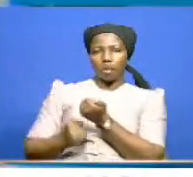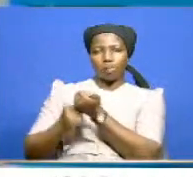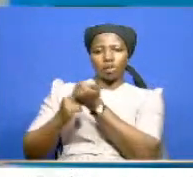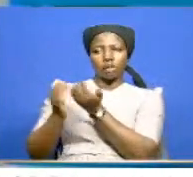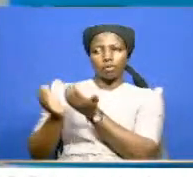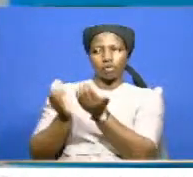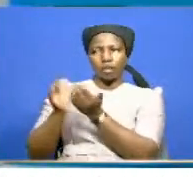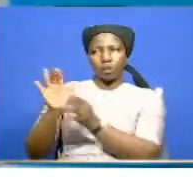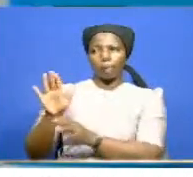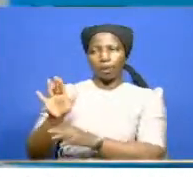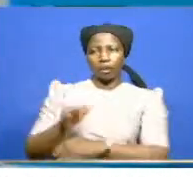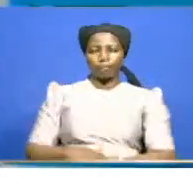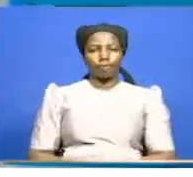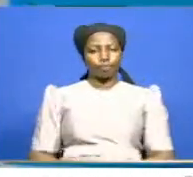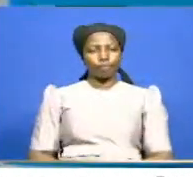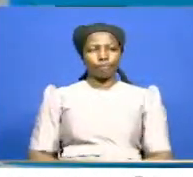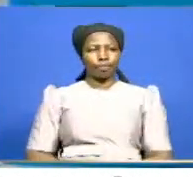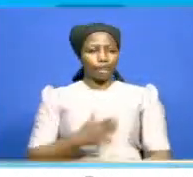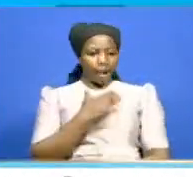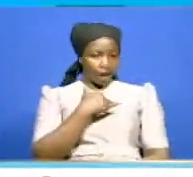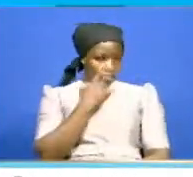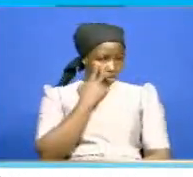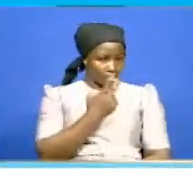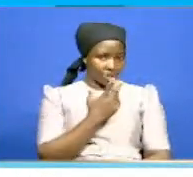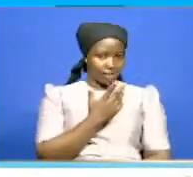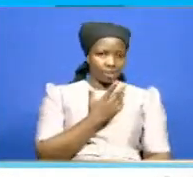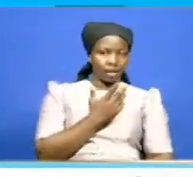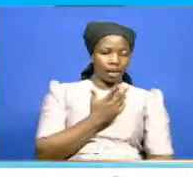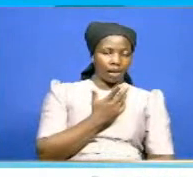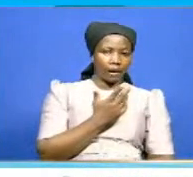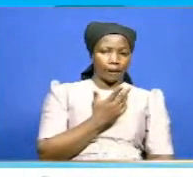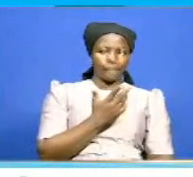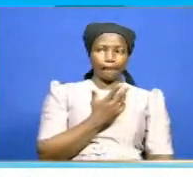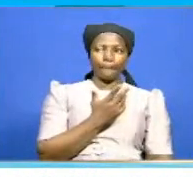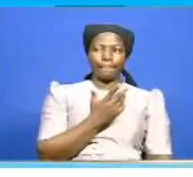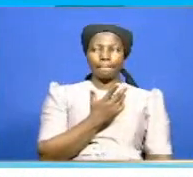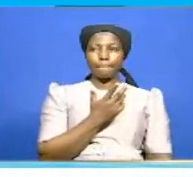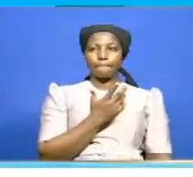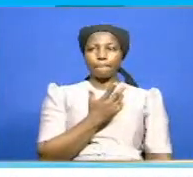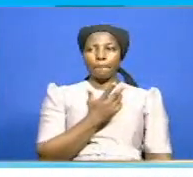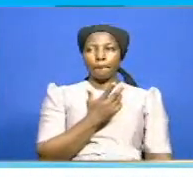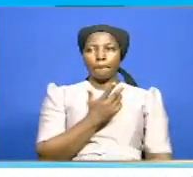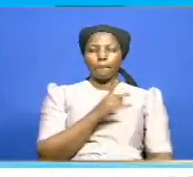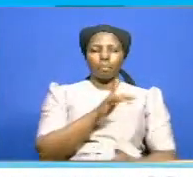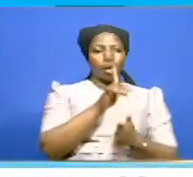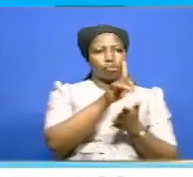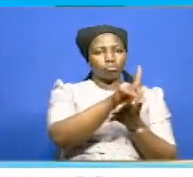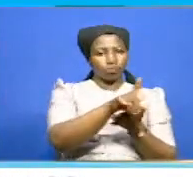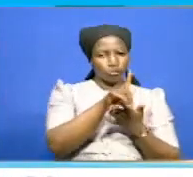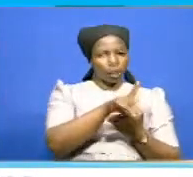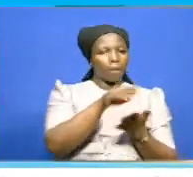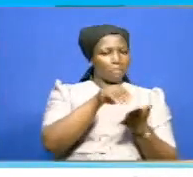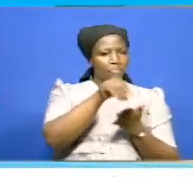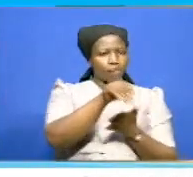Mm-hmm. Yes. So have you seen an uptick in a default of loan pay